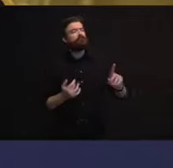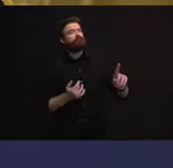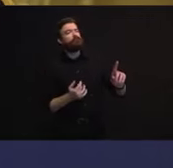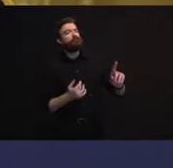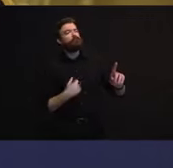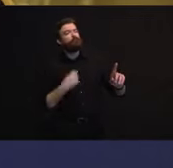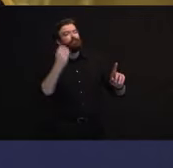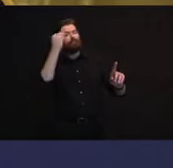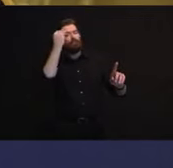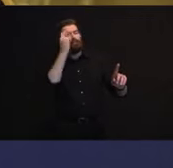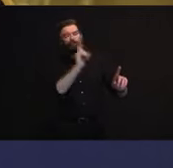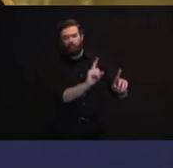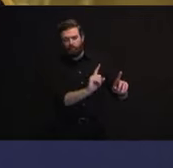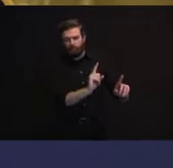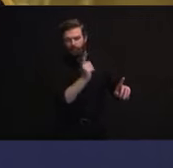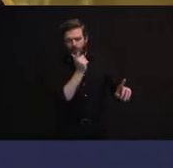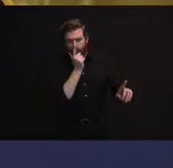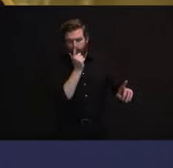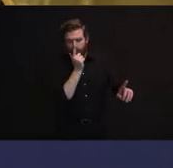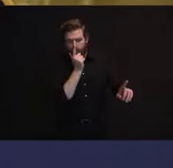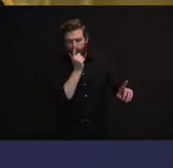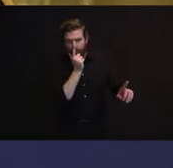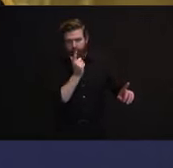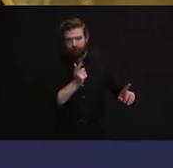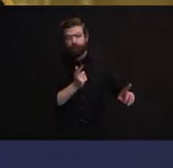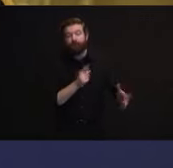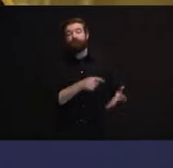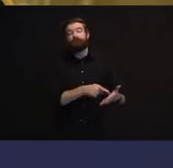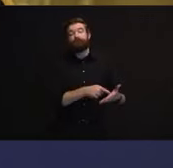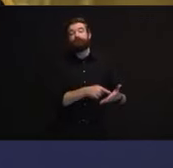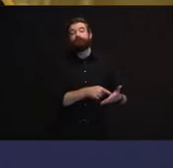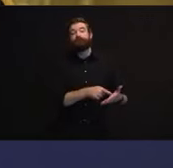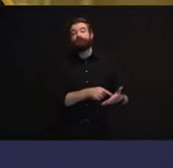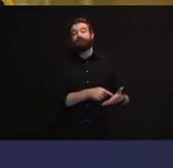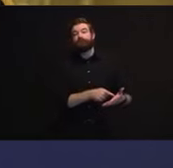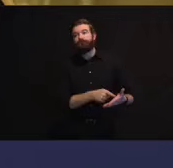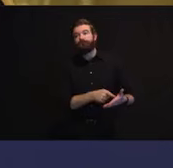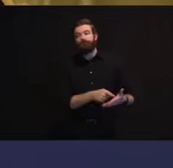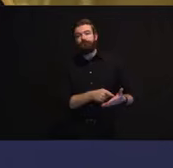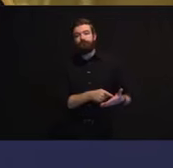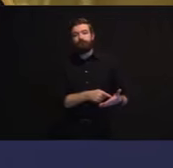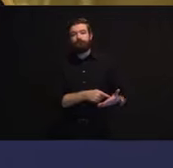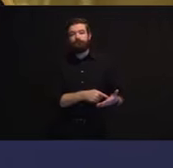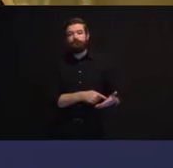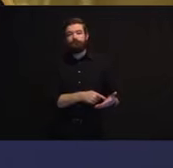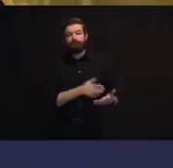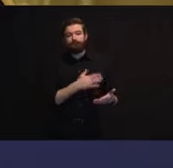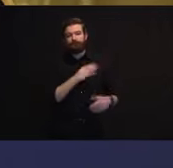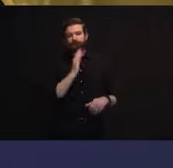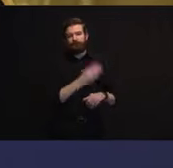Forgive me, I'm being a dad for 10 seconds. My daughter is about to take a final exam, so keep her in your prayers. I'm